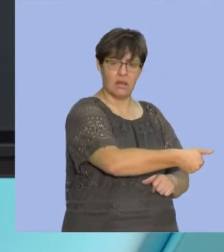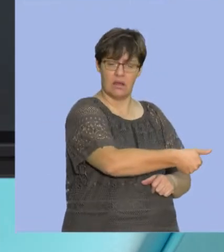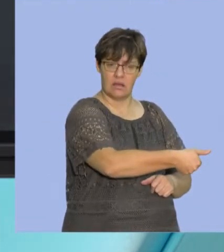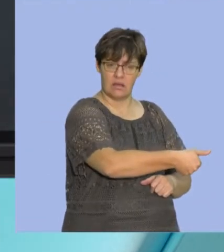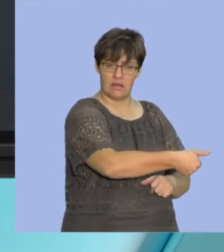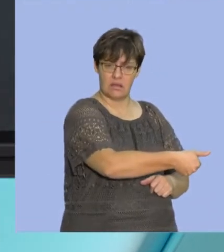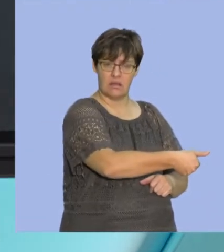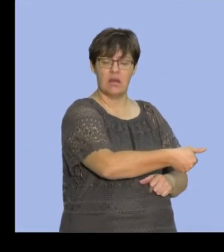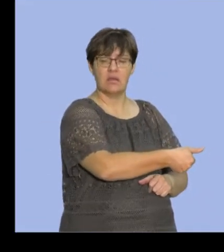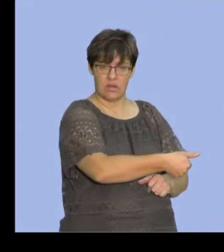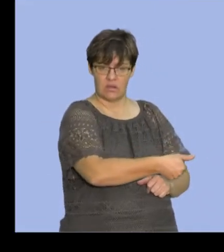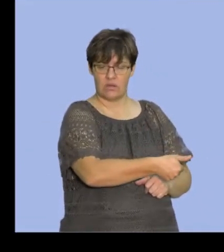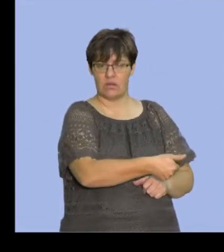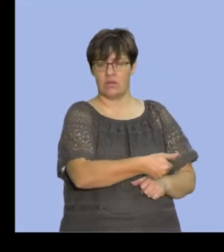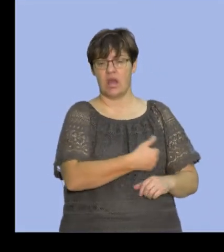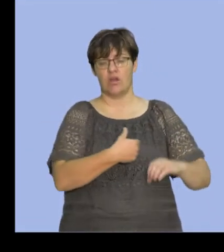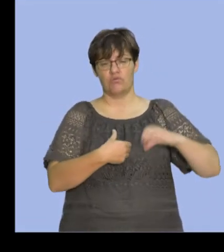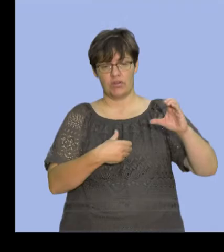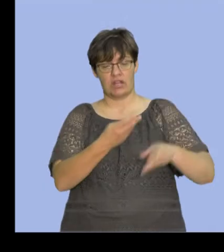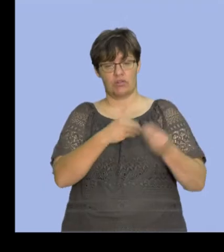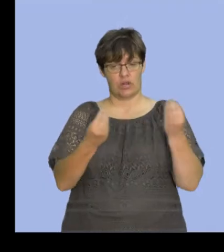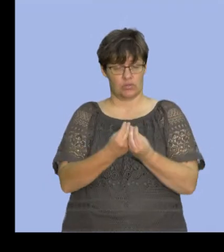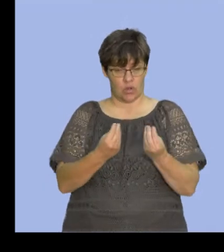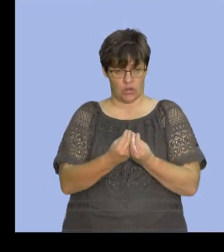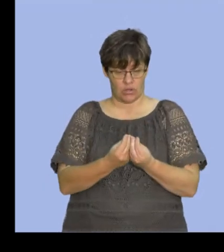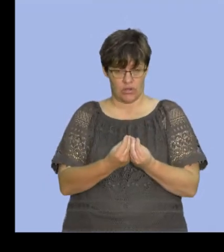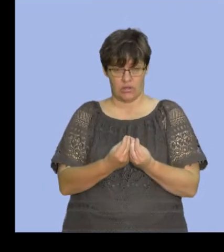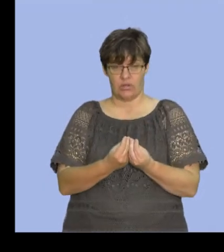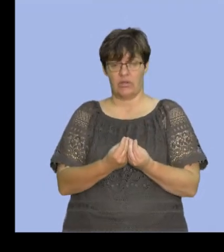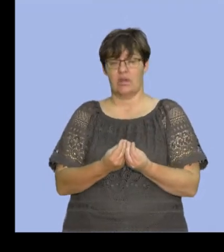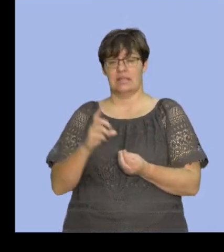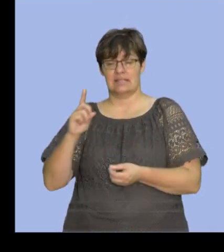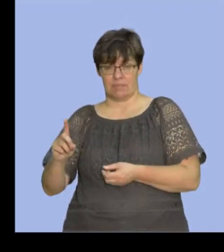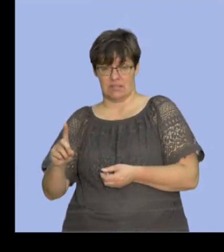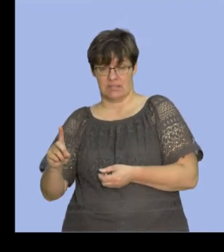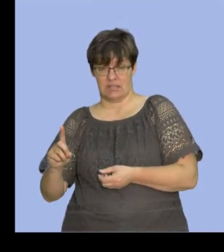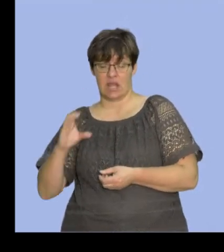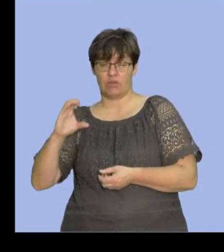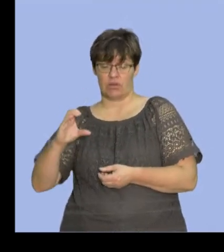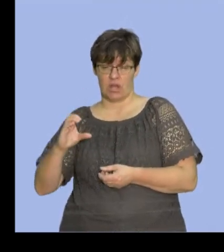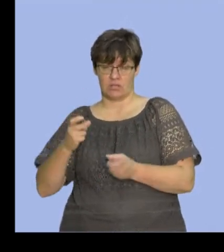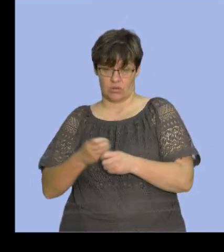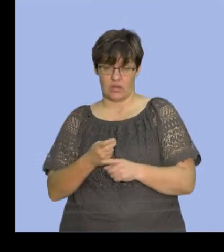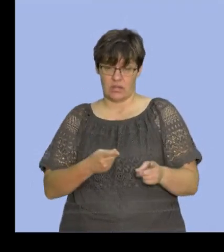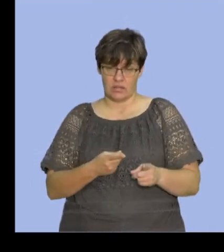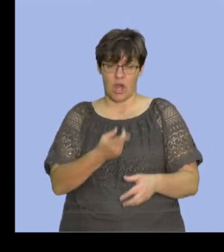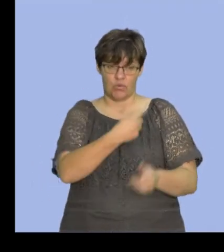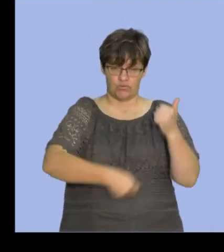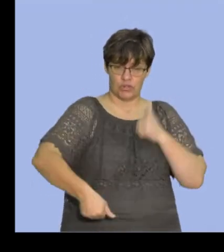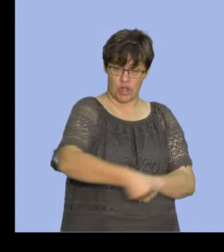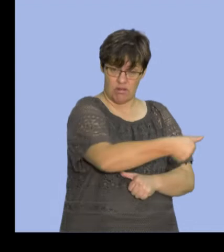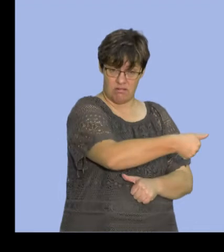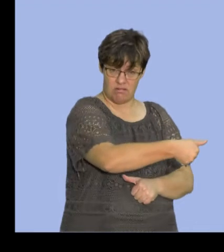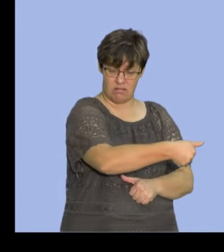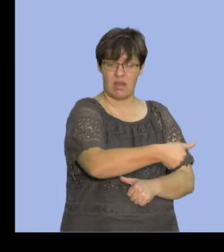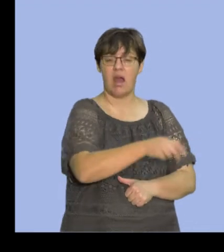stock, debit creditors control. So watch. Here's the return of goods. Clearly you can see